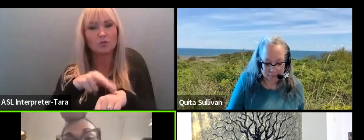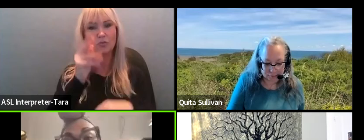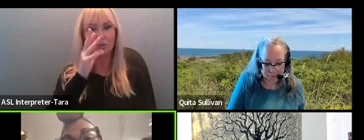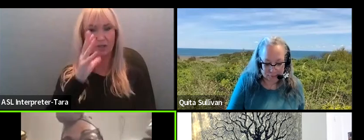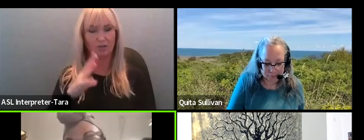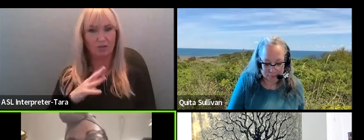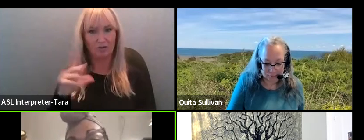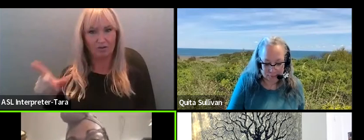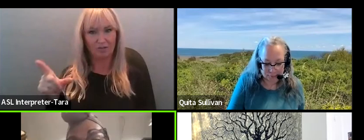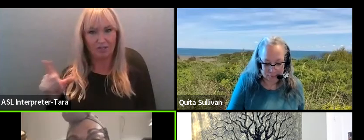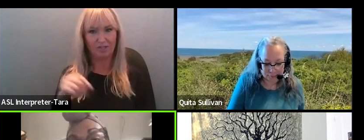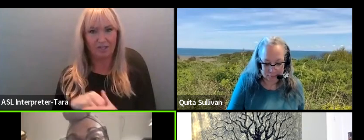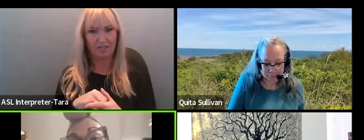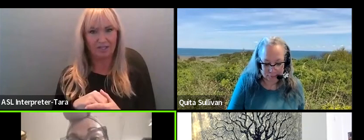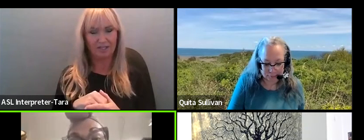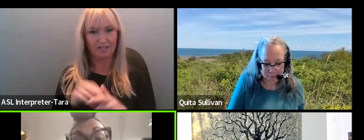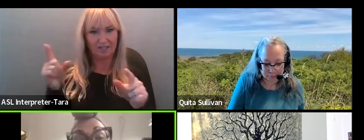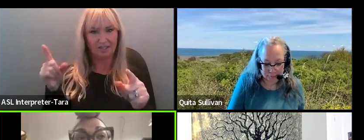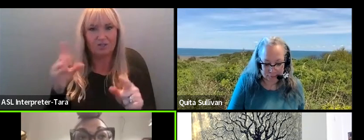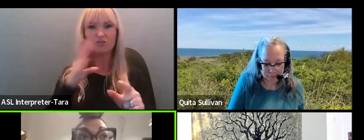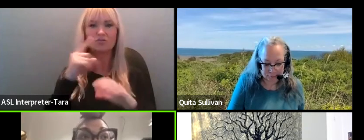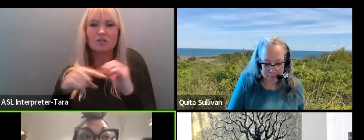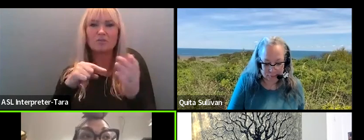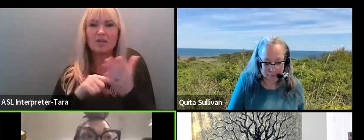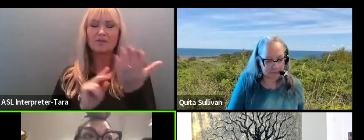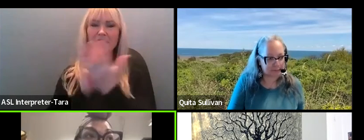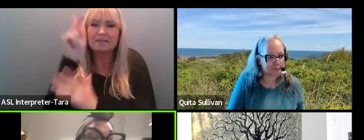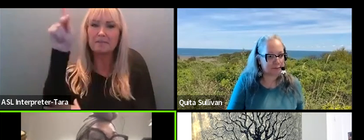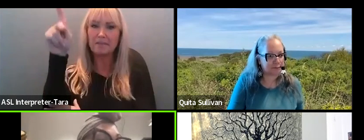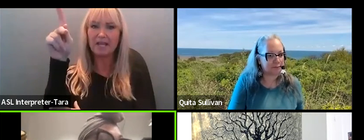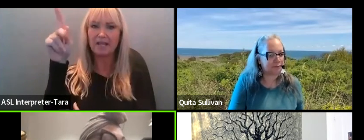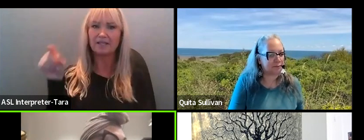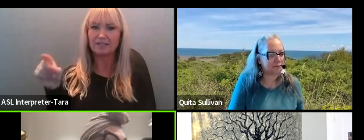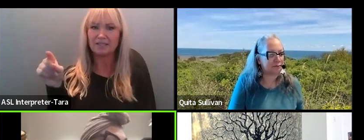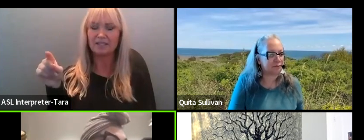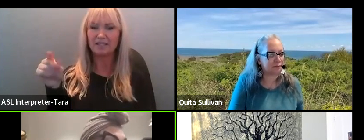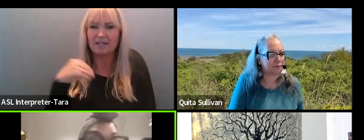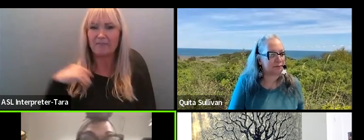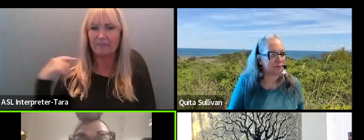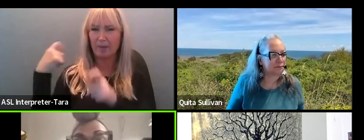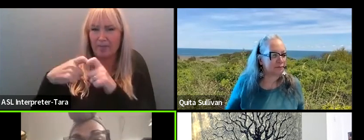She had talked about this plant, yerba bruja, and the plant,